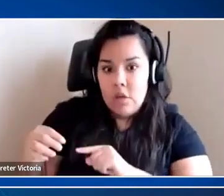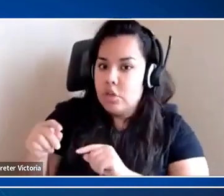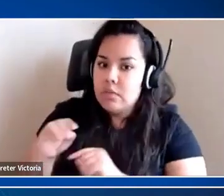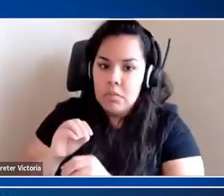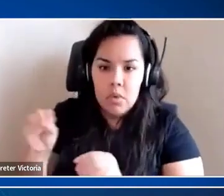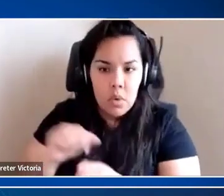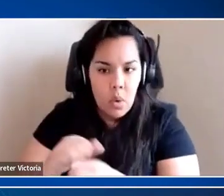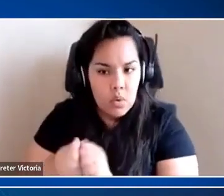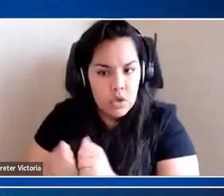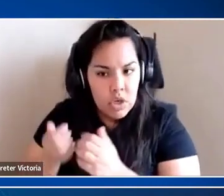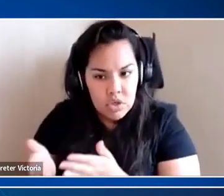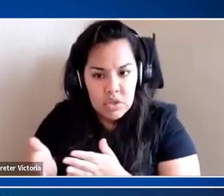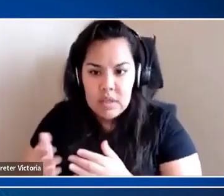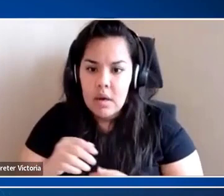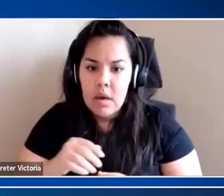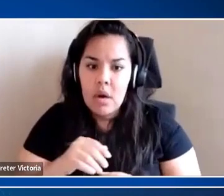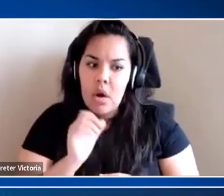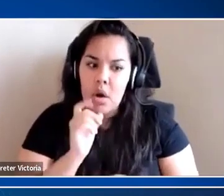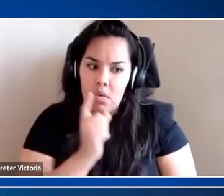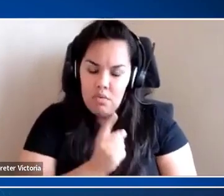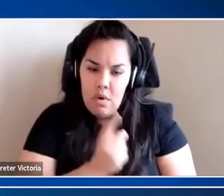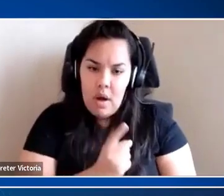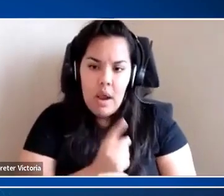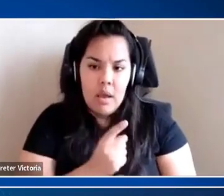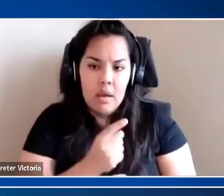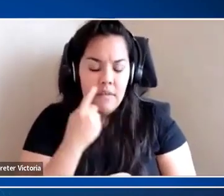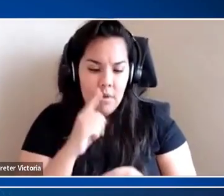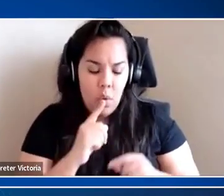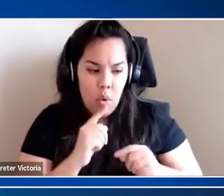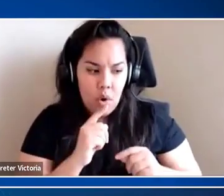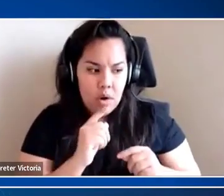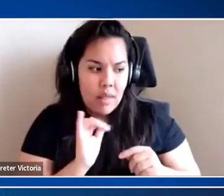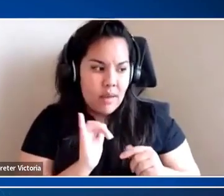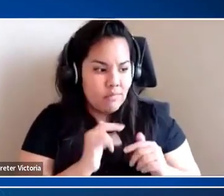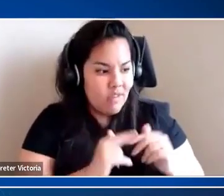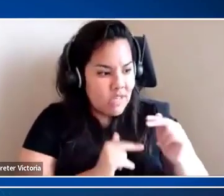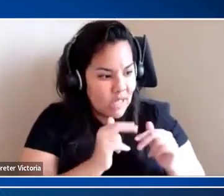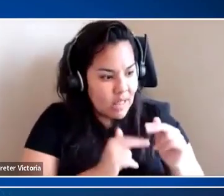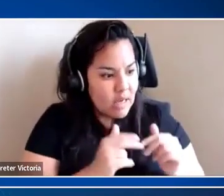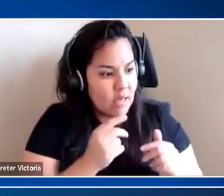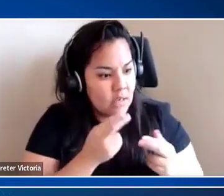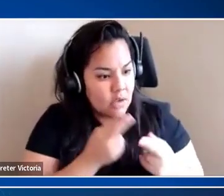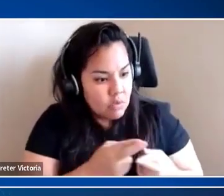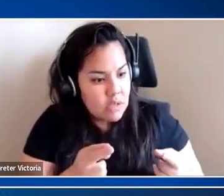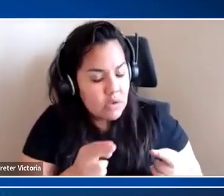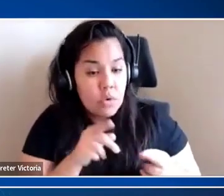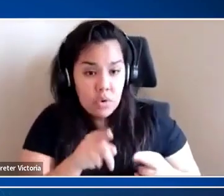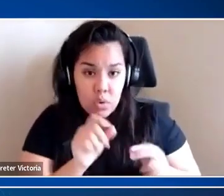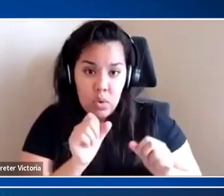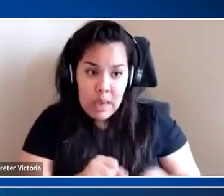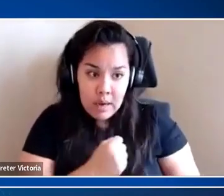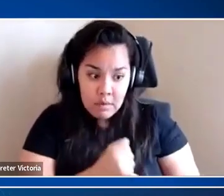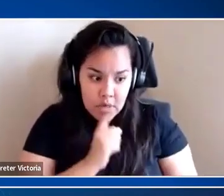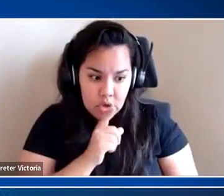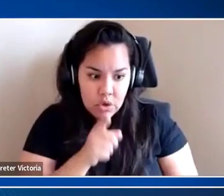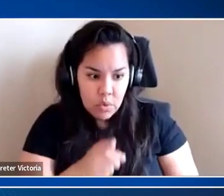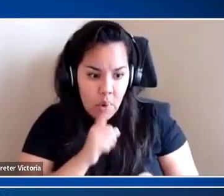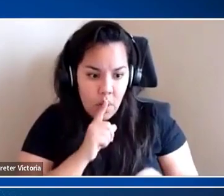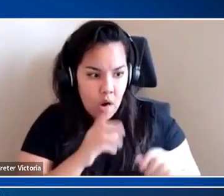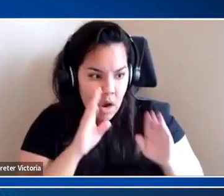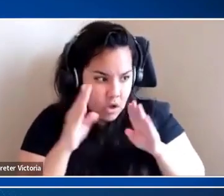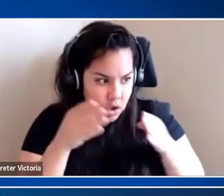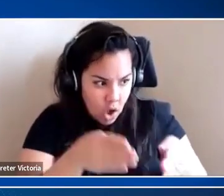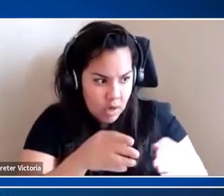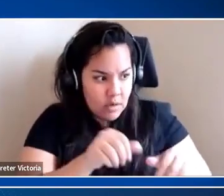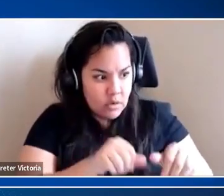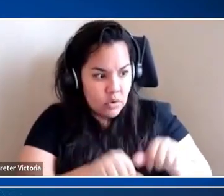So you can, in terms of, facilities and resources, you can really make sure that you're targeting it toward the science that you're